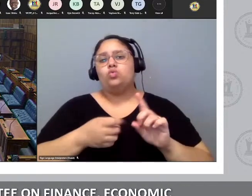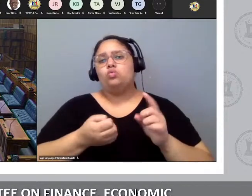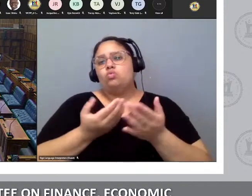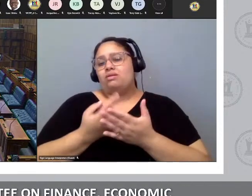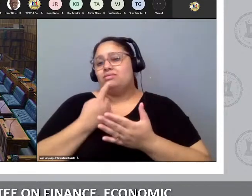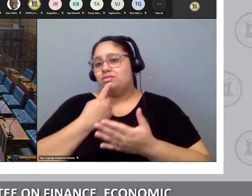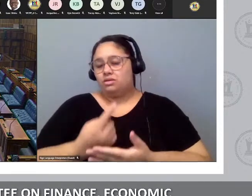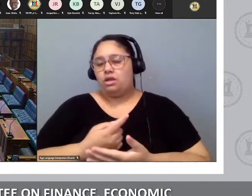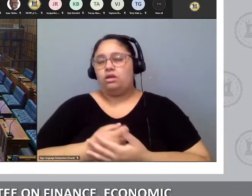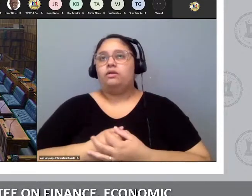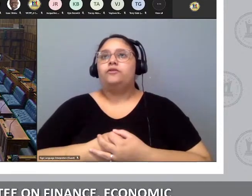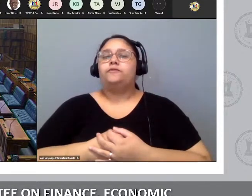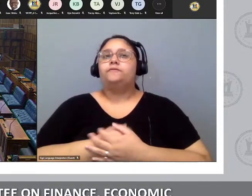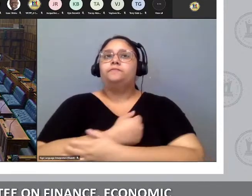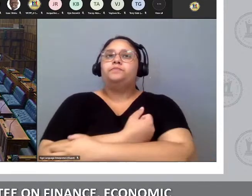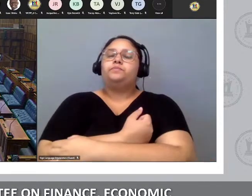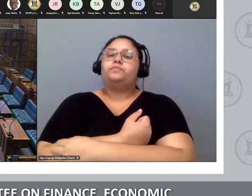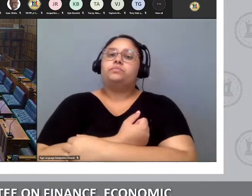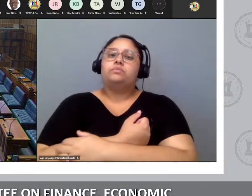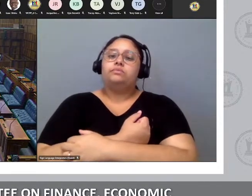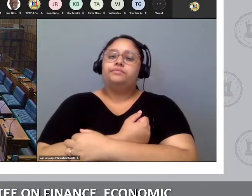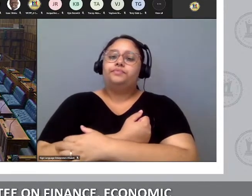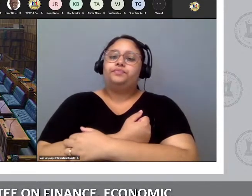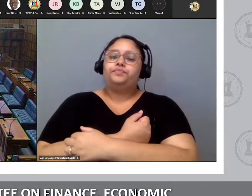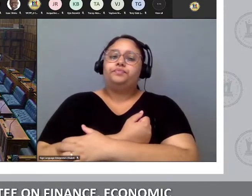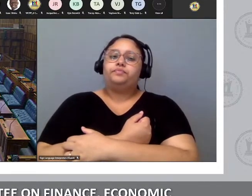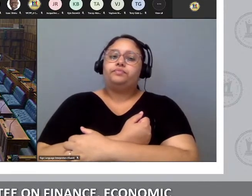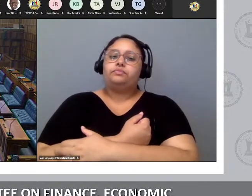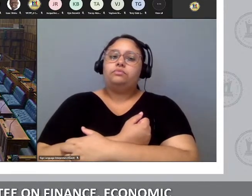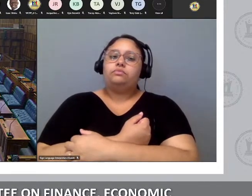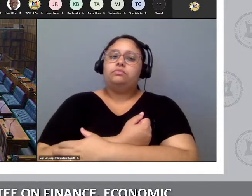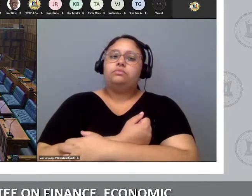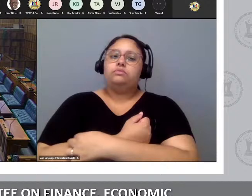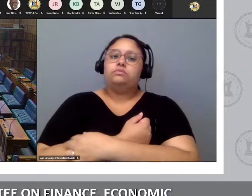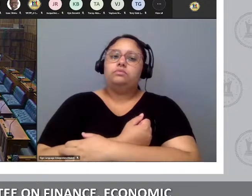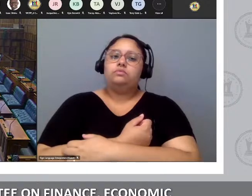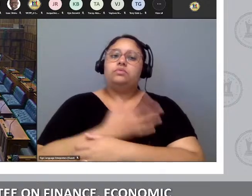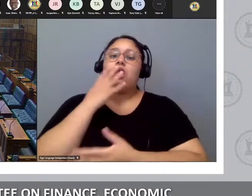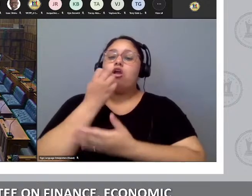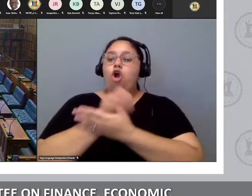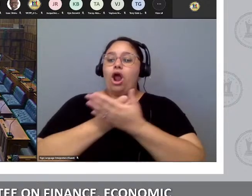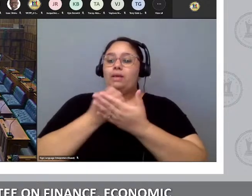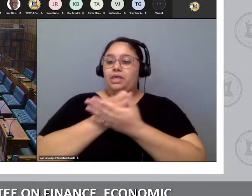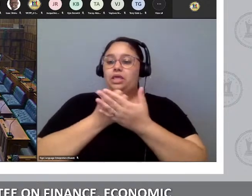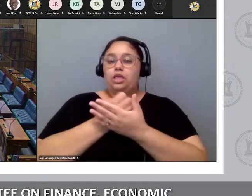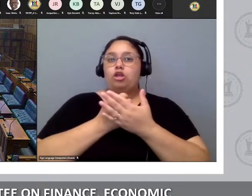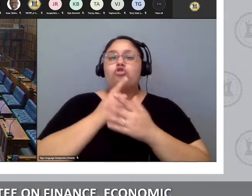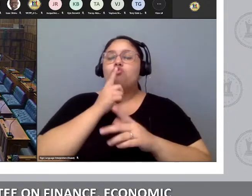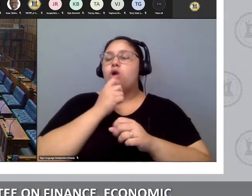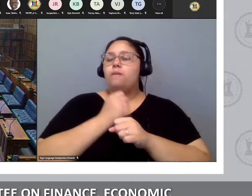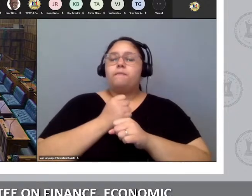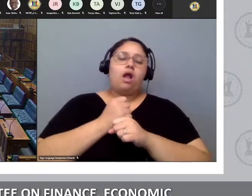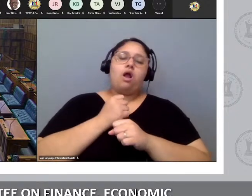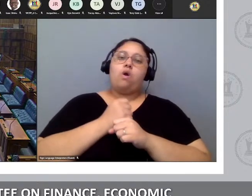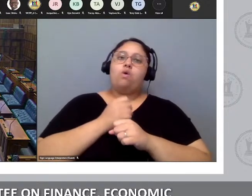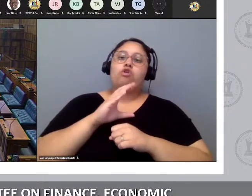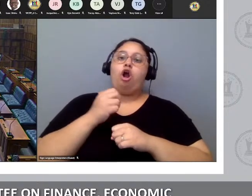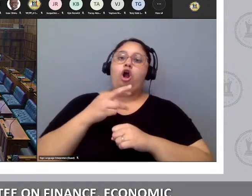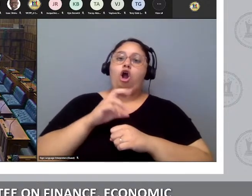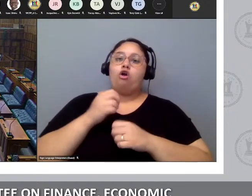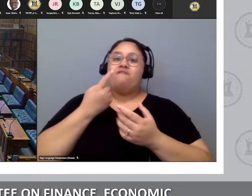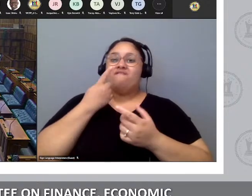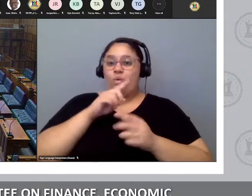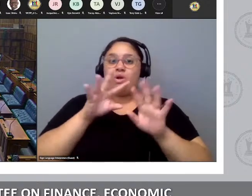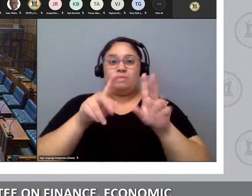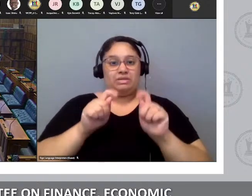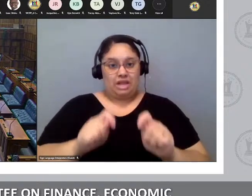it was the economies of scale is now not talking to the cargo that is destined for Cape Town it is in general in terms of